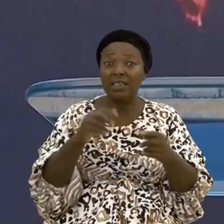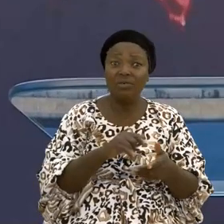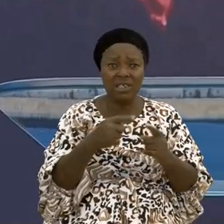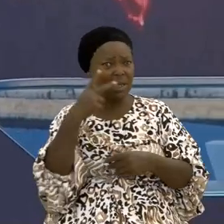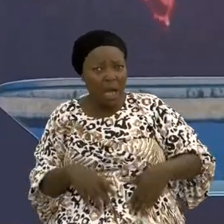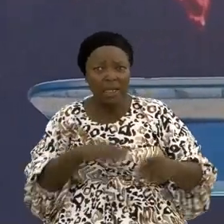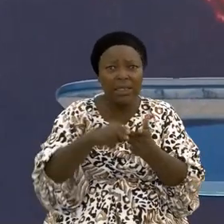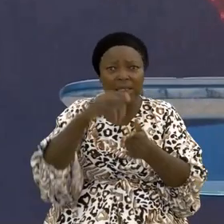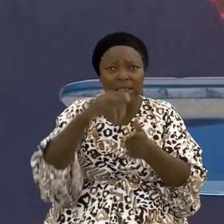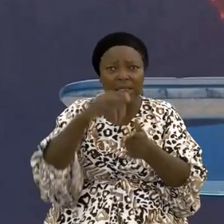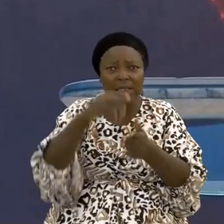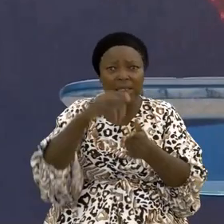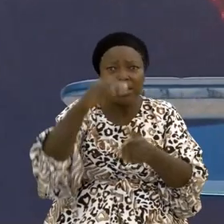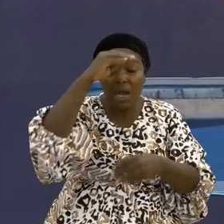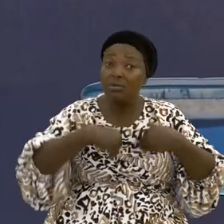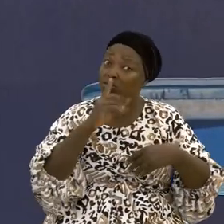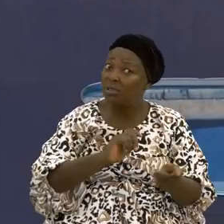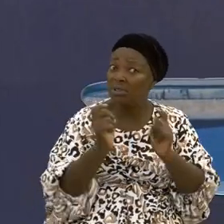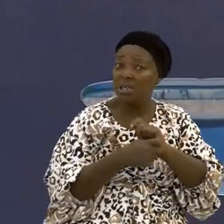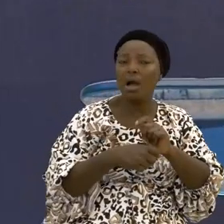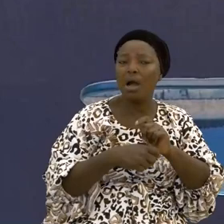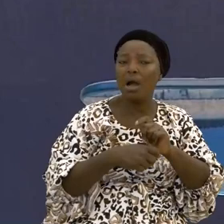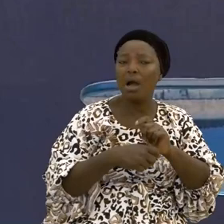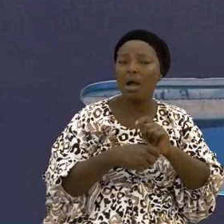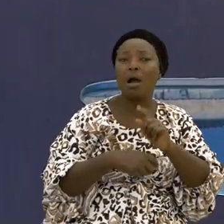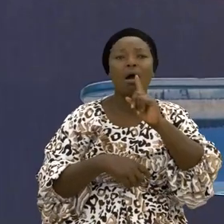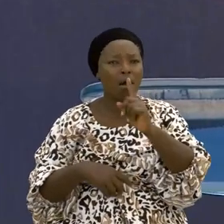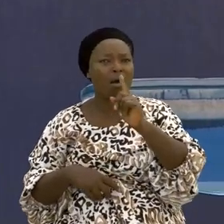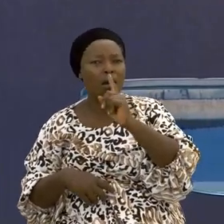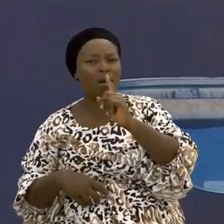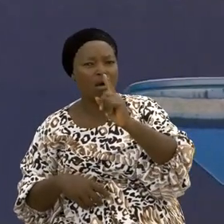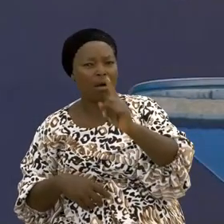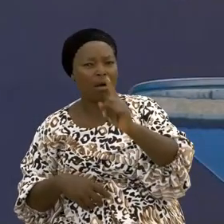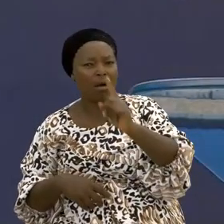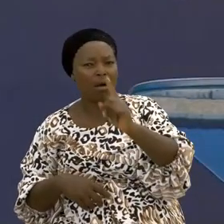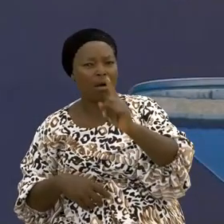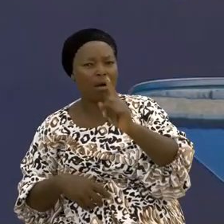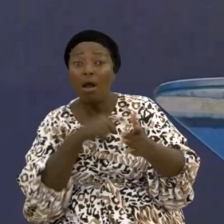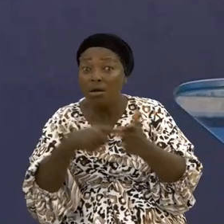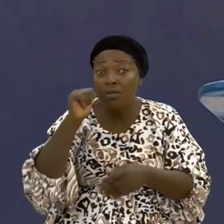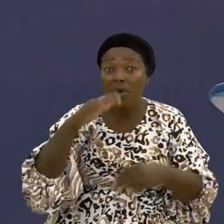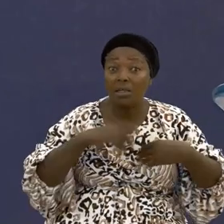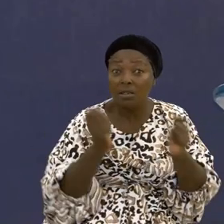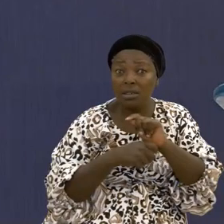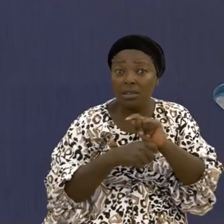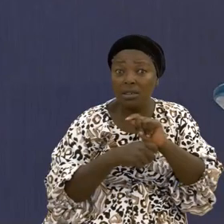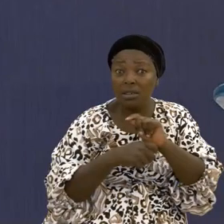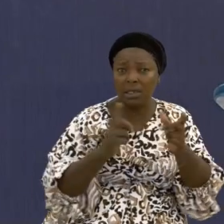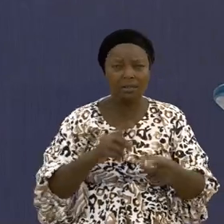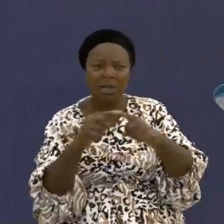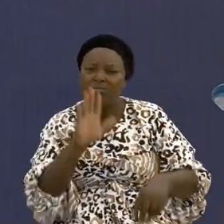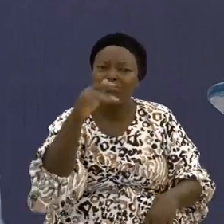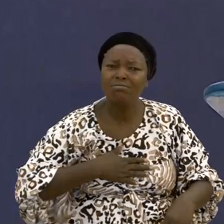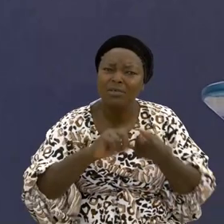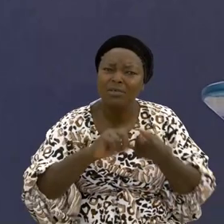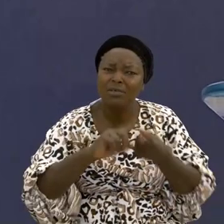truly, truly, this man has changed, this woman has changed, they will come and ask you, how did